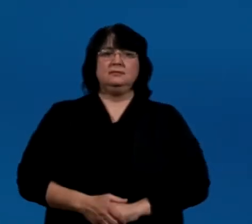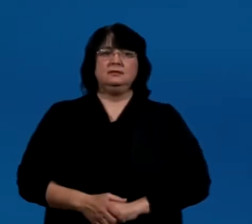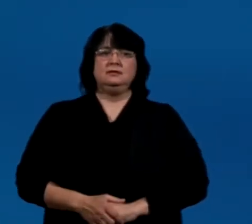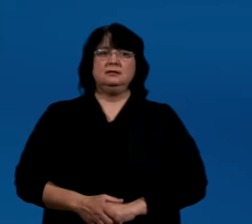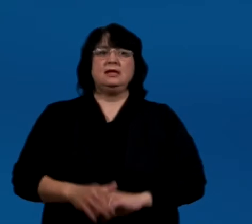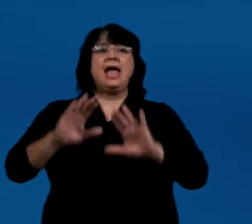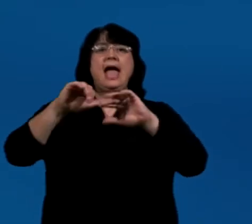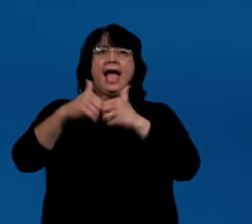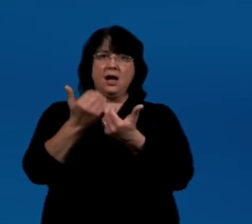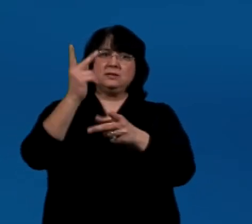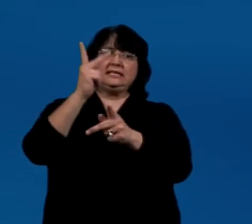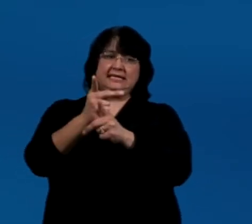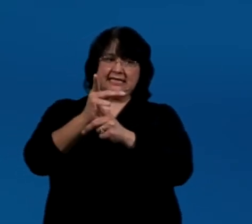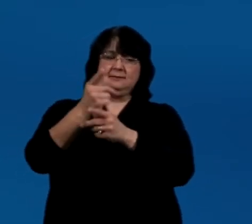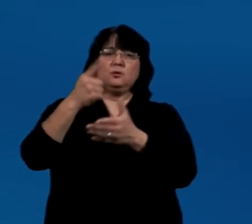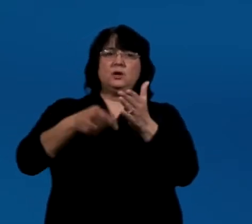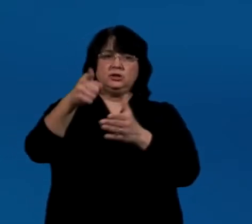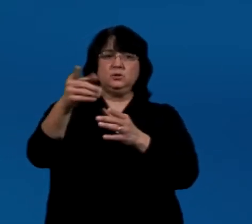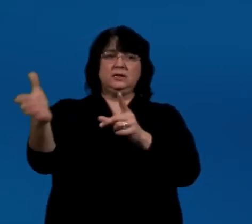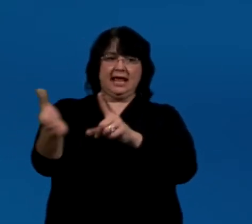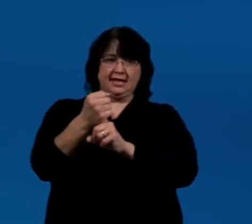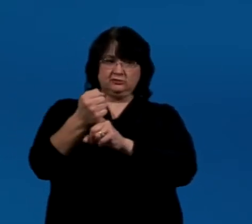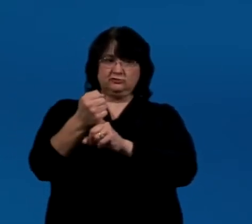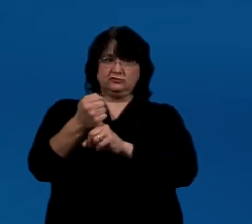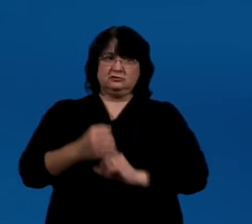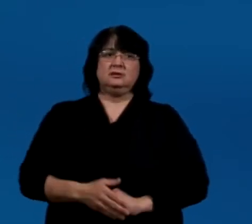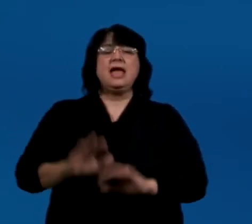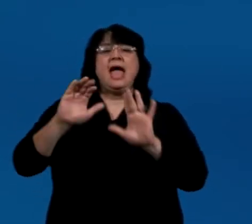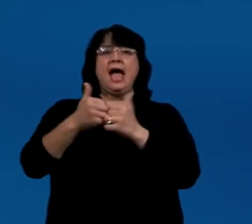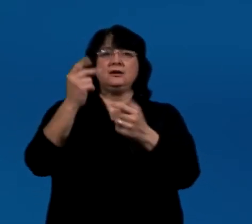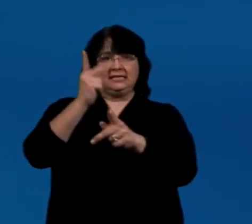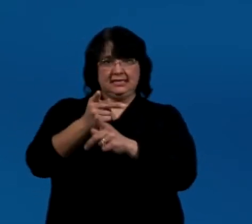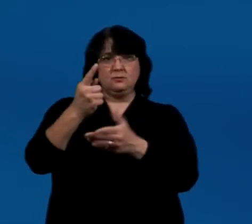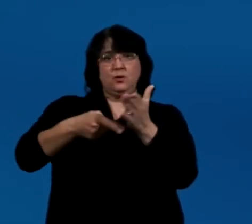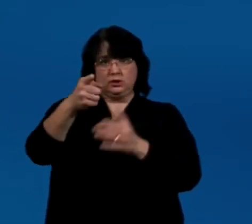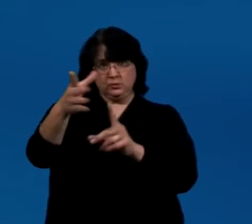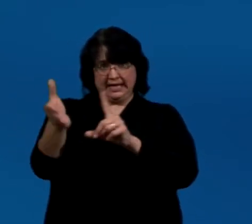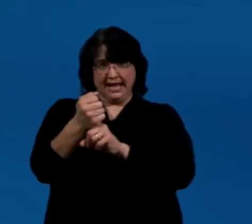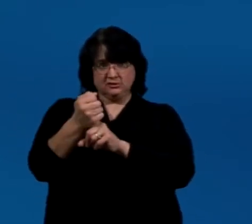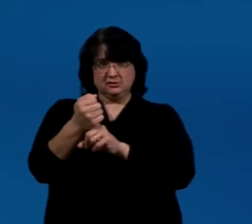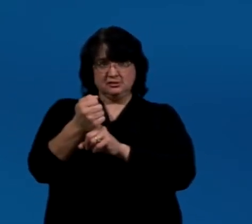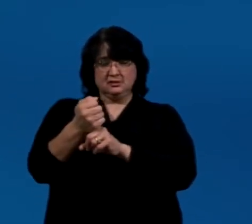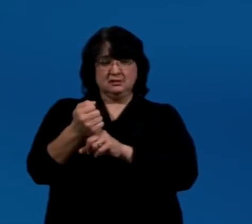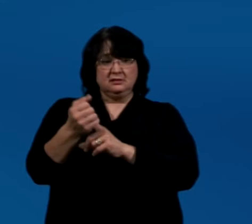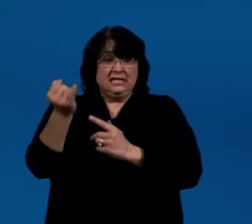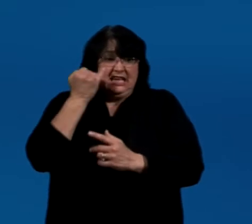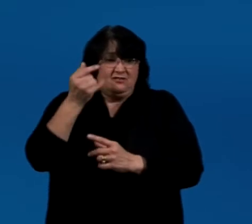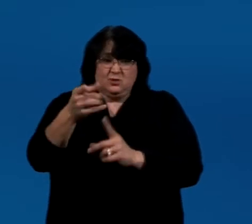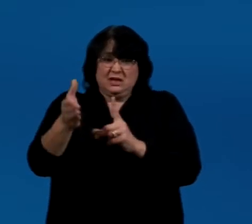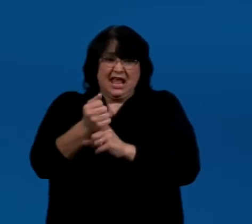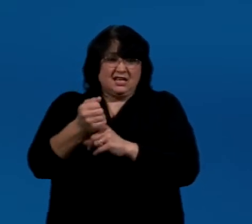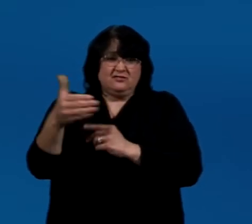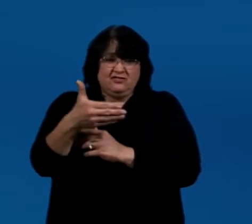How to keep what you catch. How to keep what you catch. What good does it do to catch fish